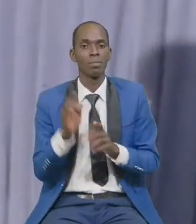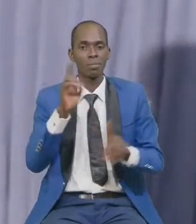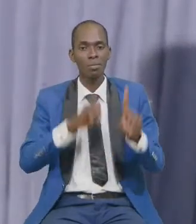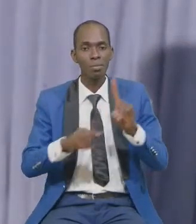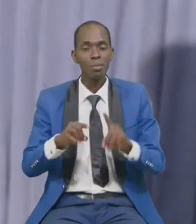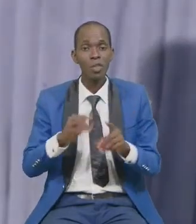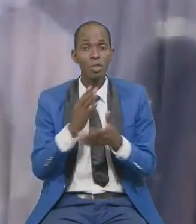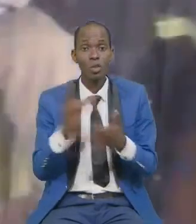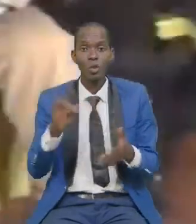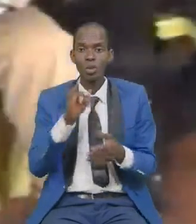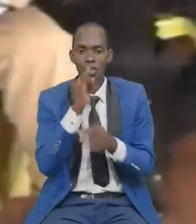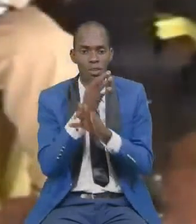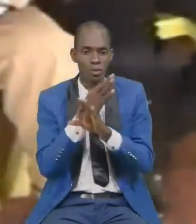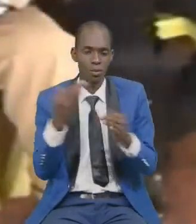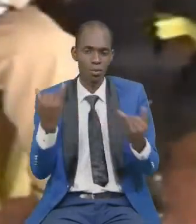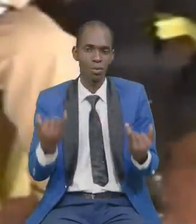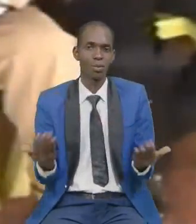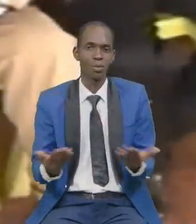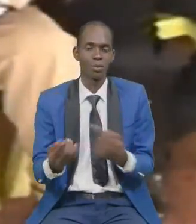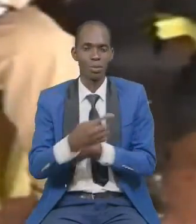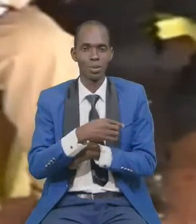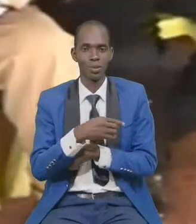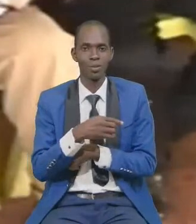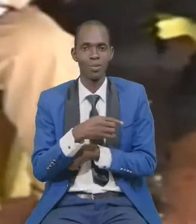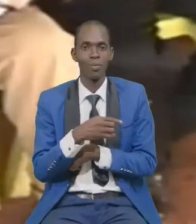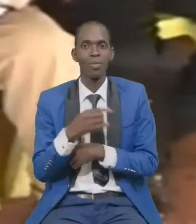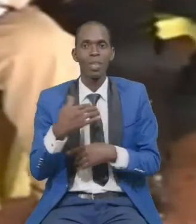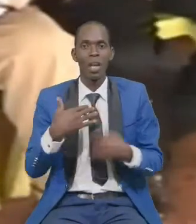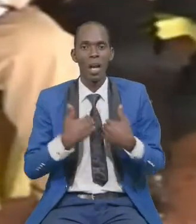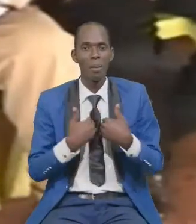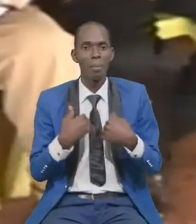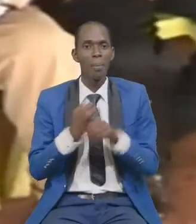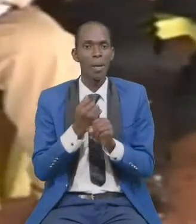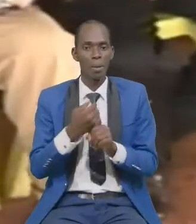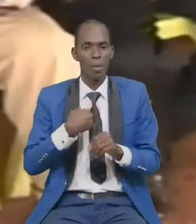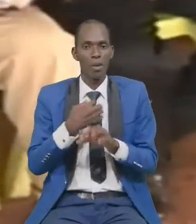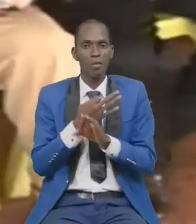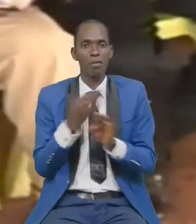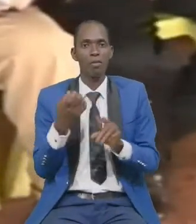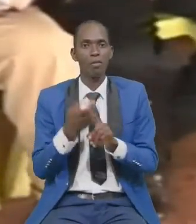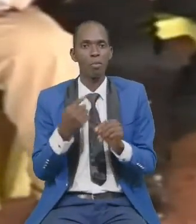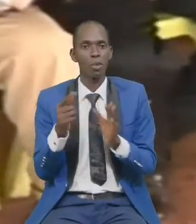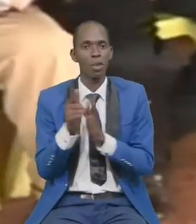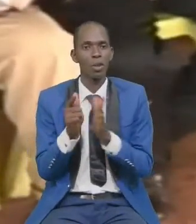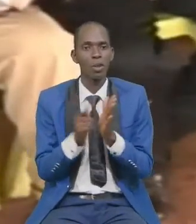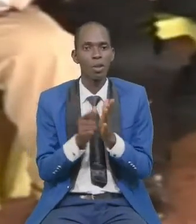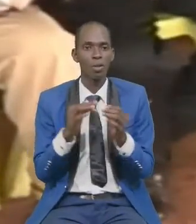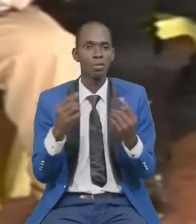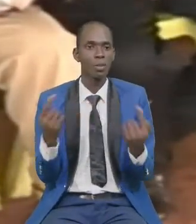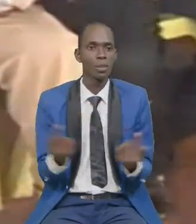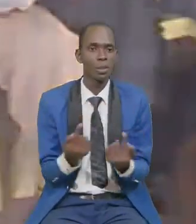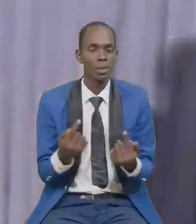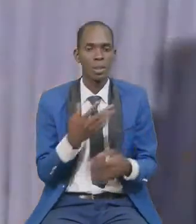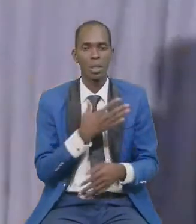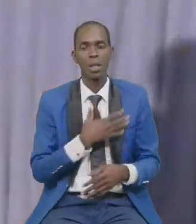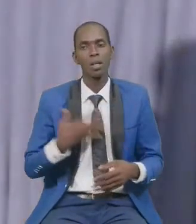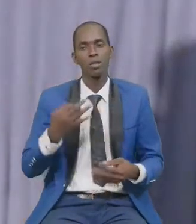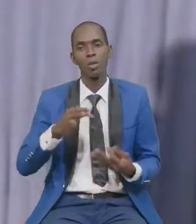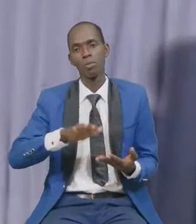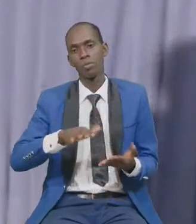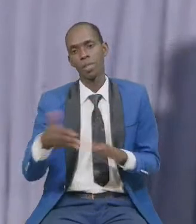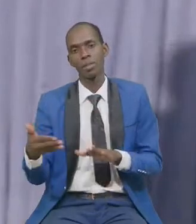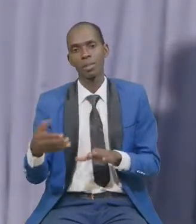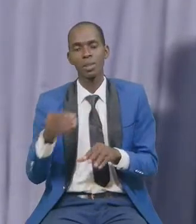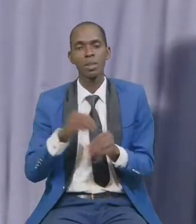free there today. Has made me free from the law of sin and of death. Hebrews